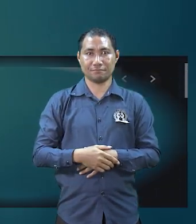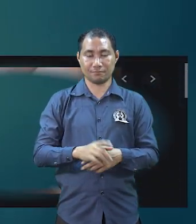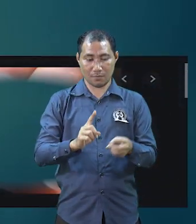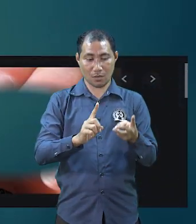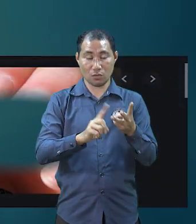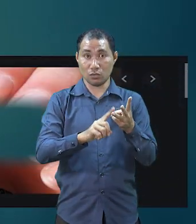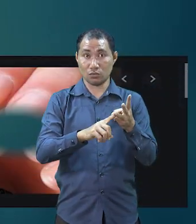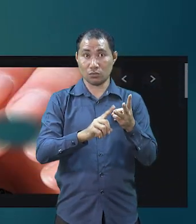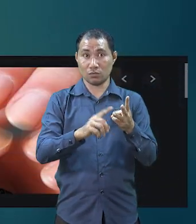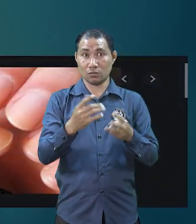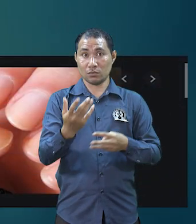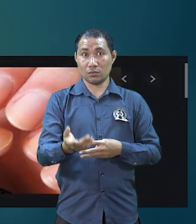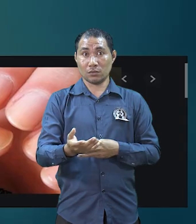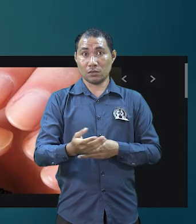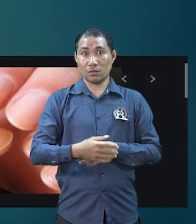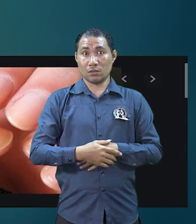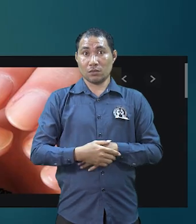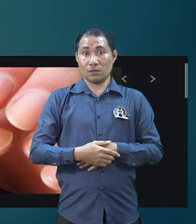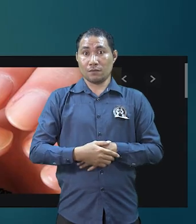Another one,